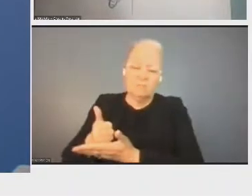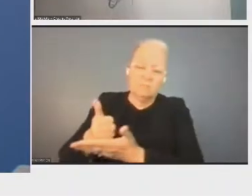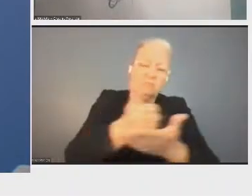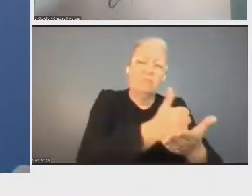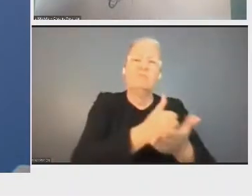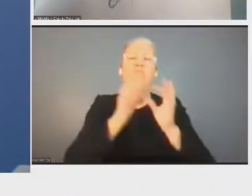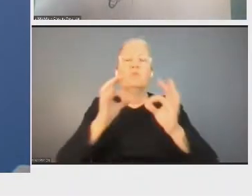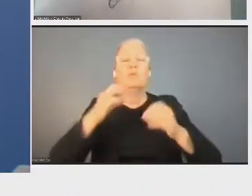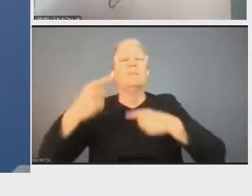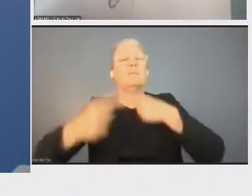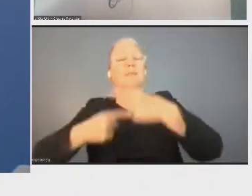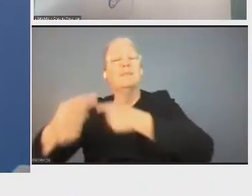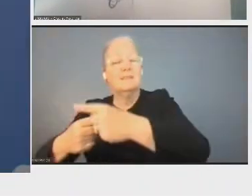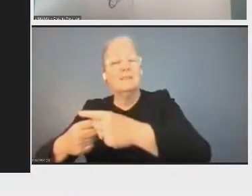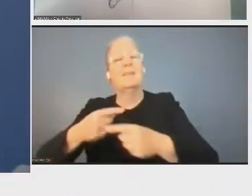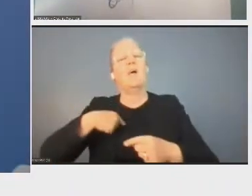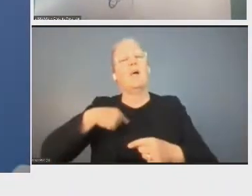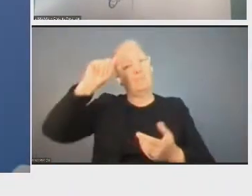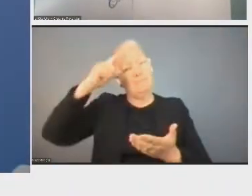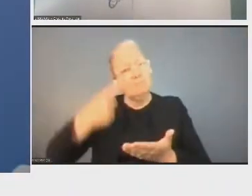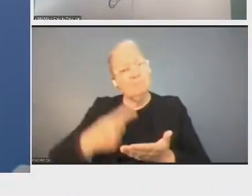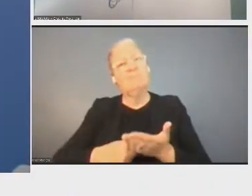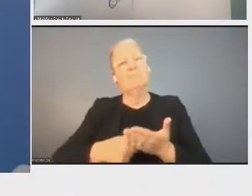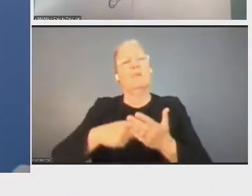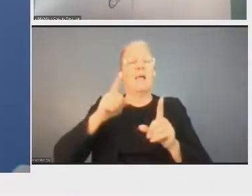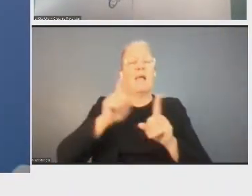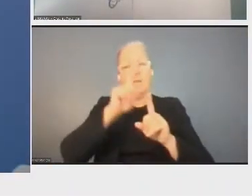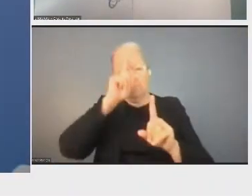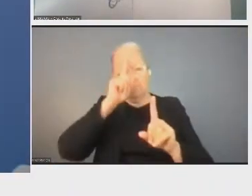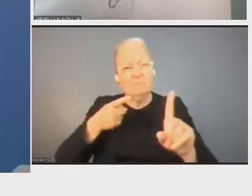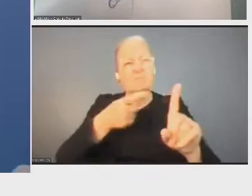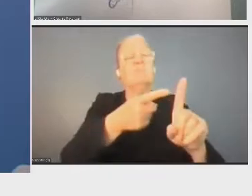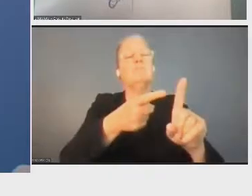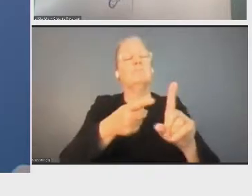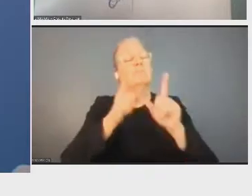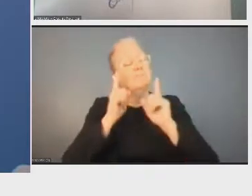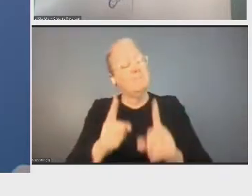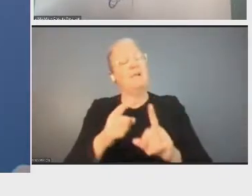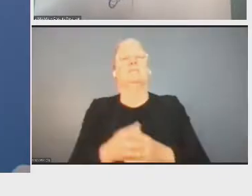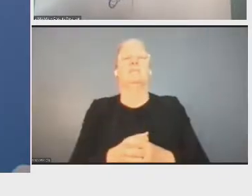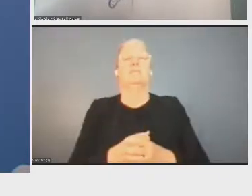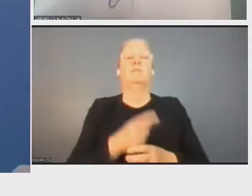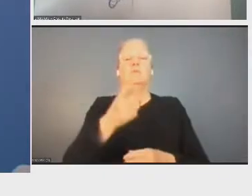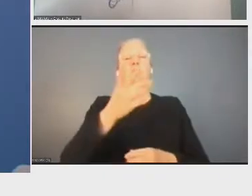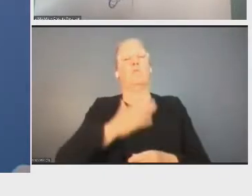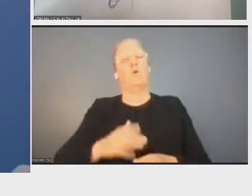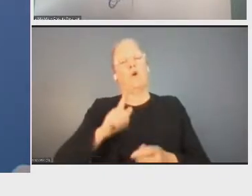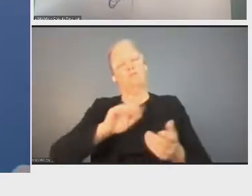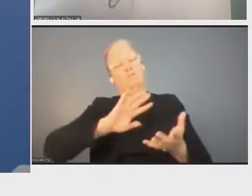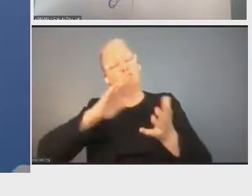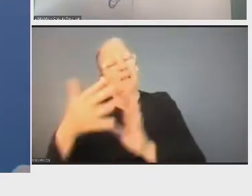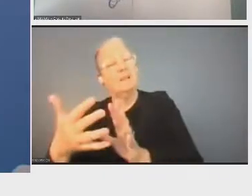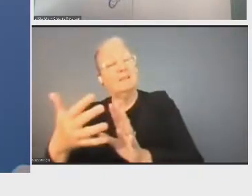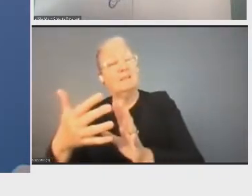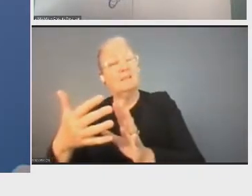all agreed goals and targets. The transformative changes required involve revisiting